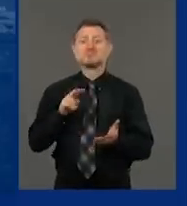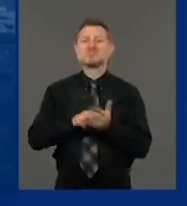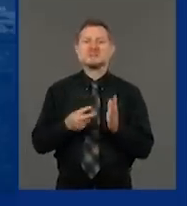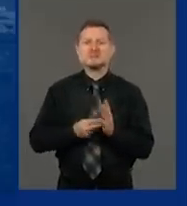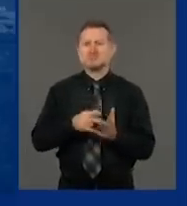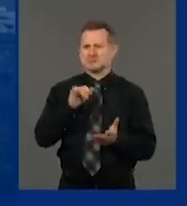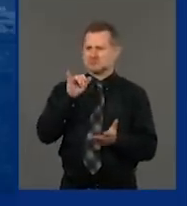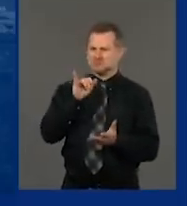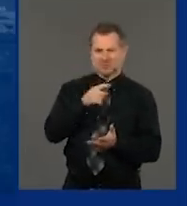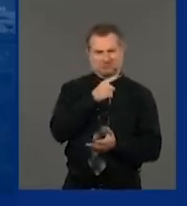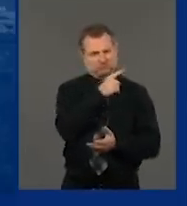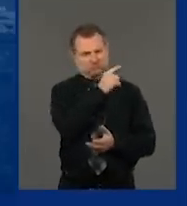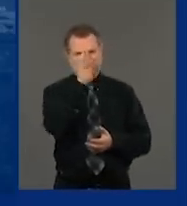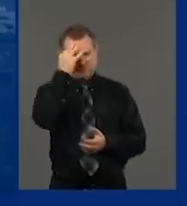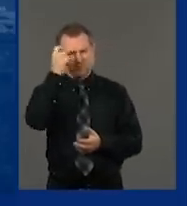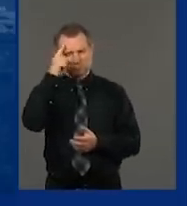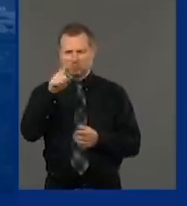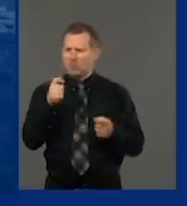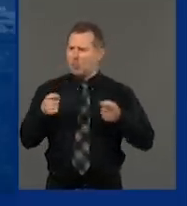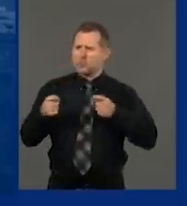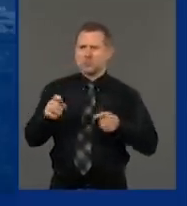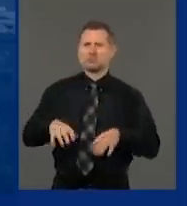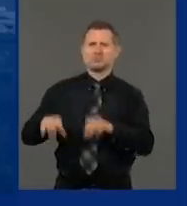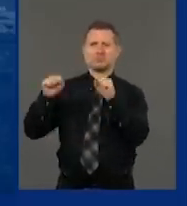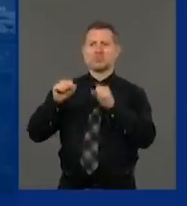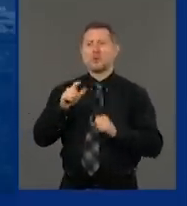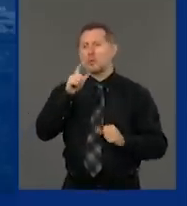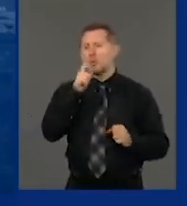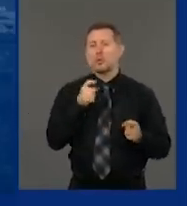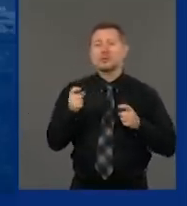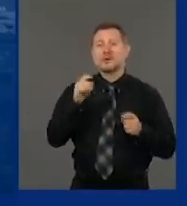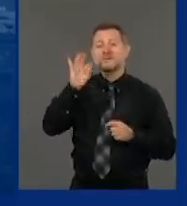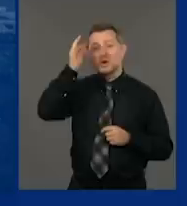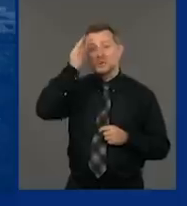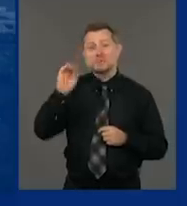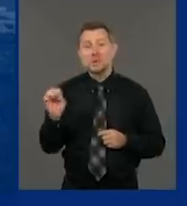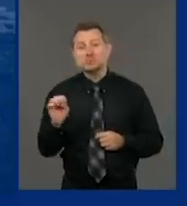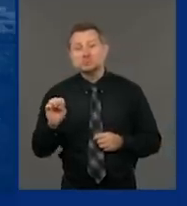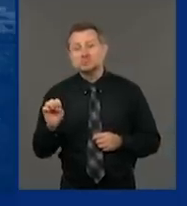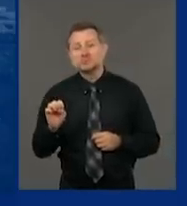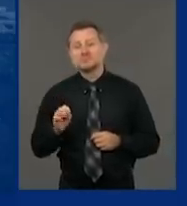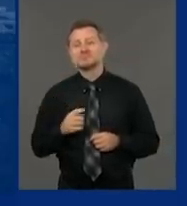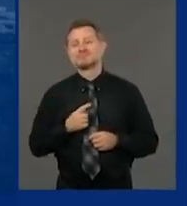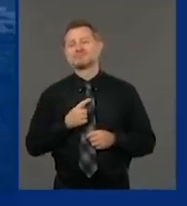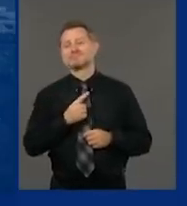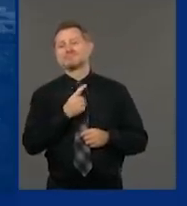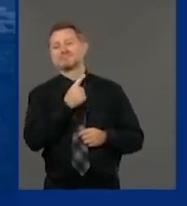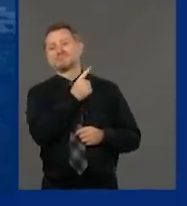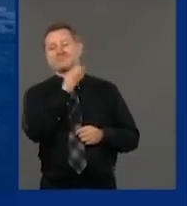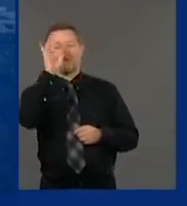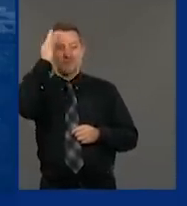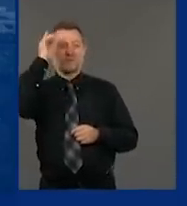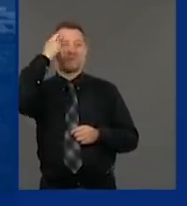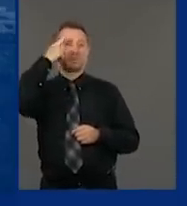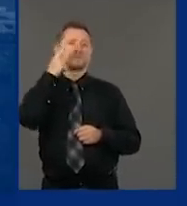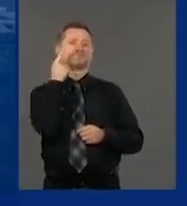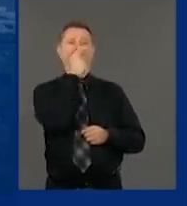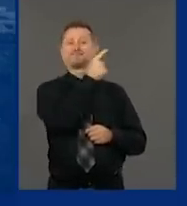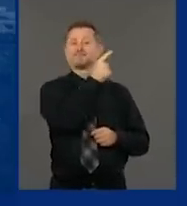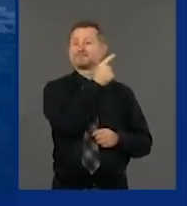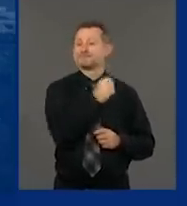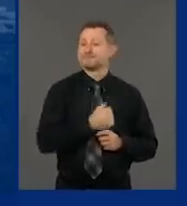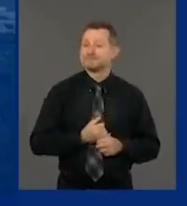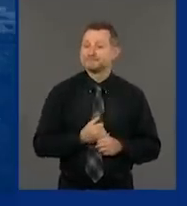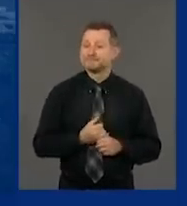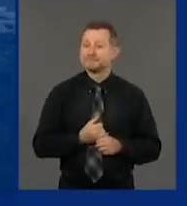federal emergency. You know who's in charge of federal emergencies? The federal government. That's